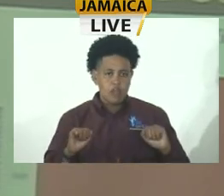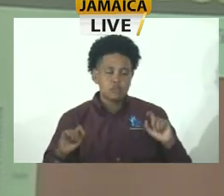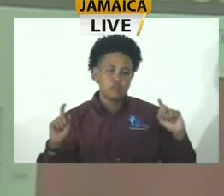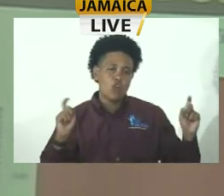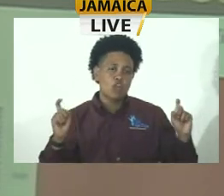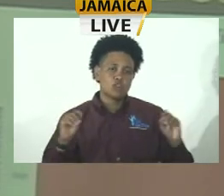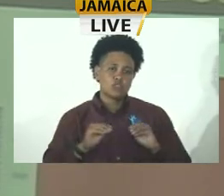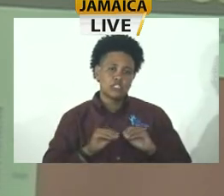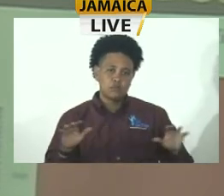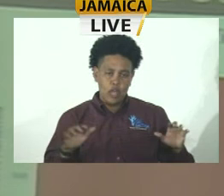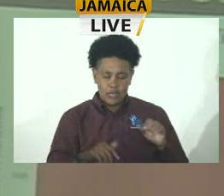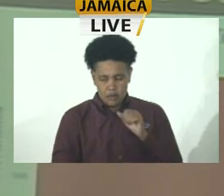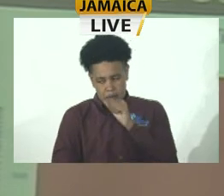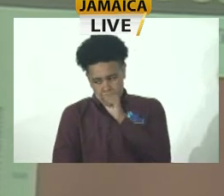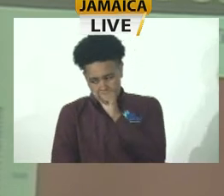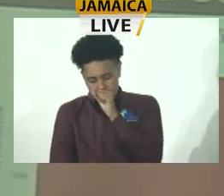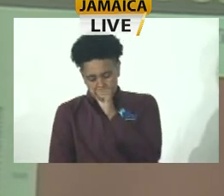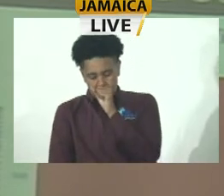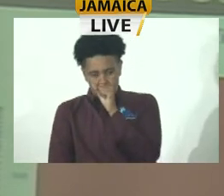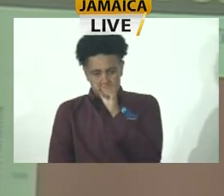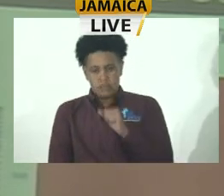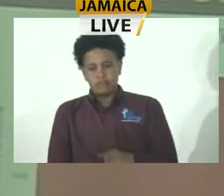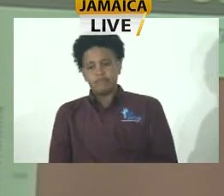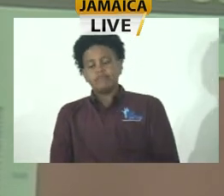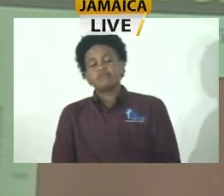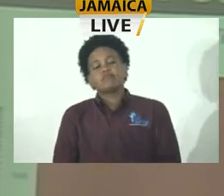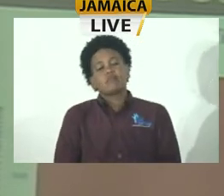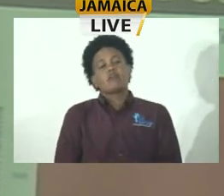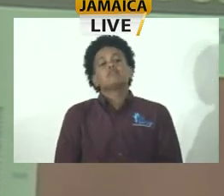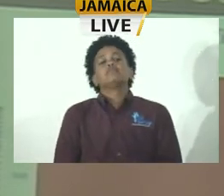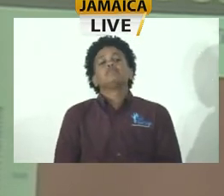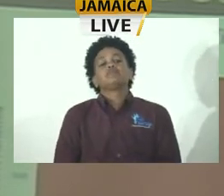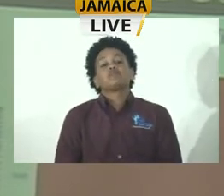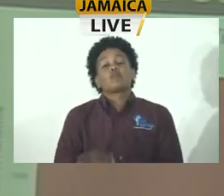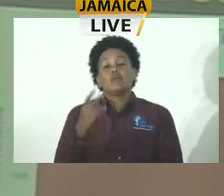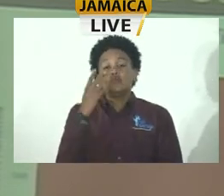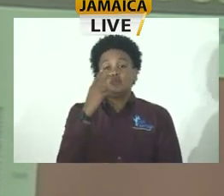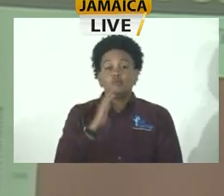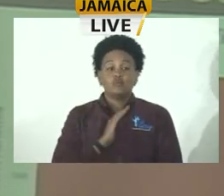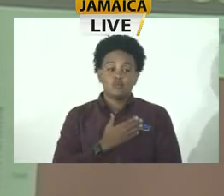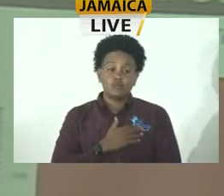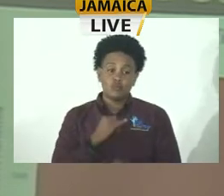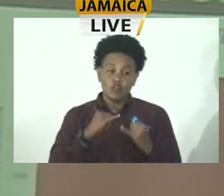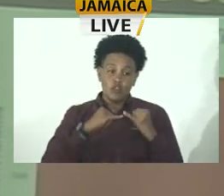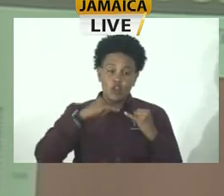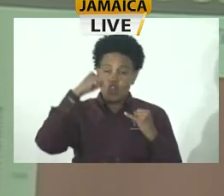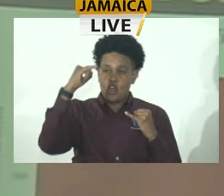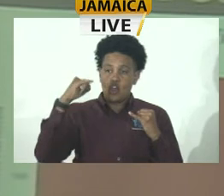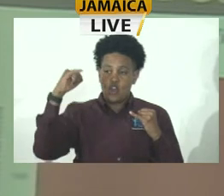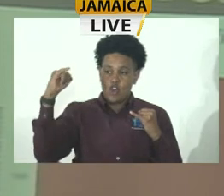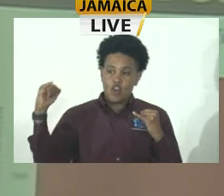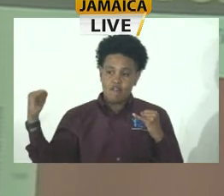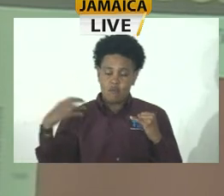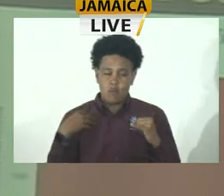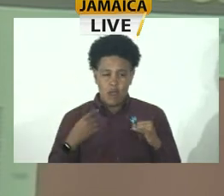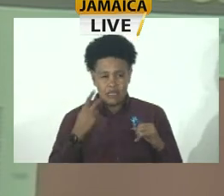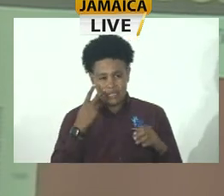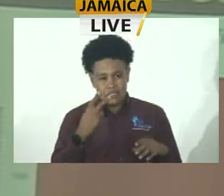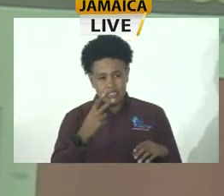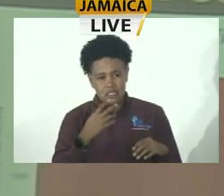spread so if you look at our epic curve you would see